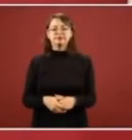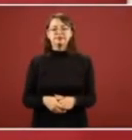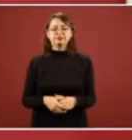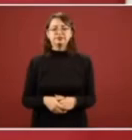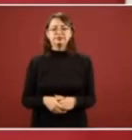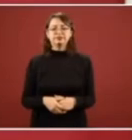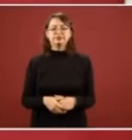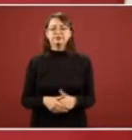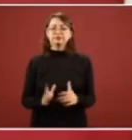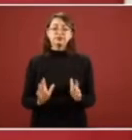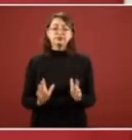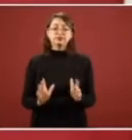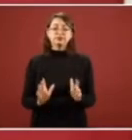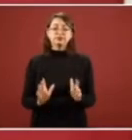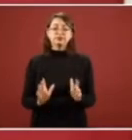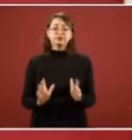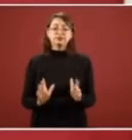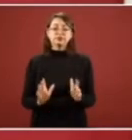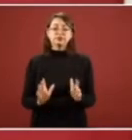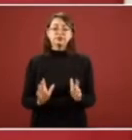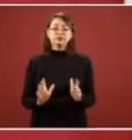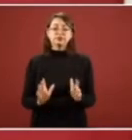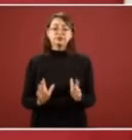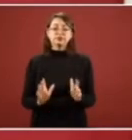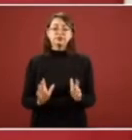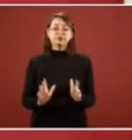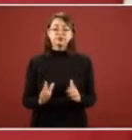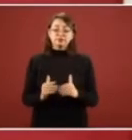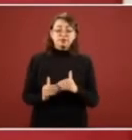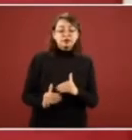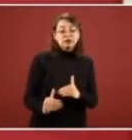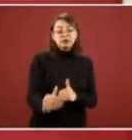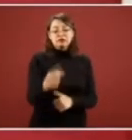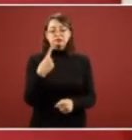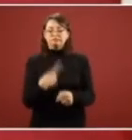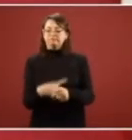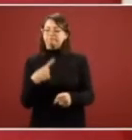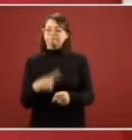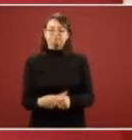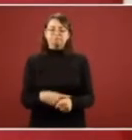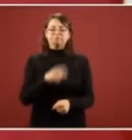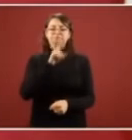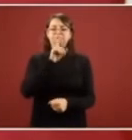Que no nos enfermemos. That we not get ill.